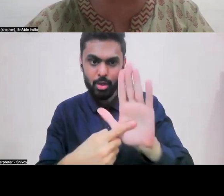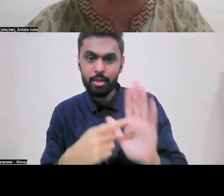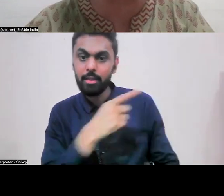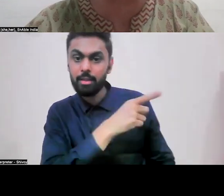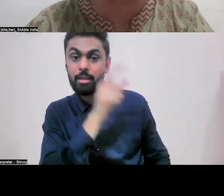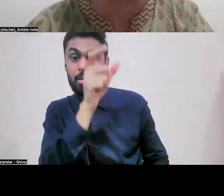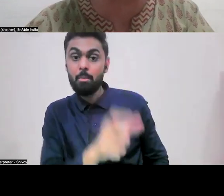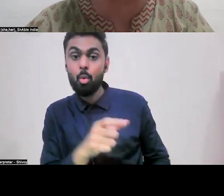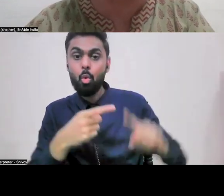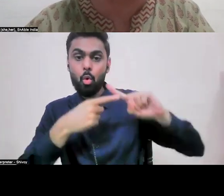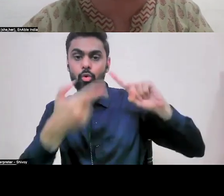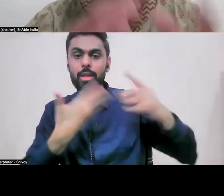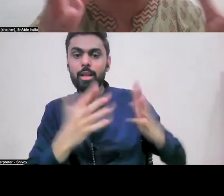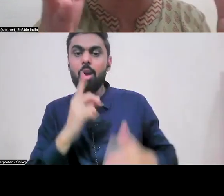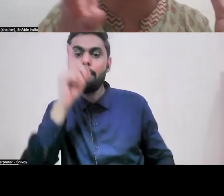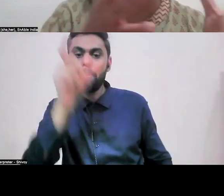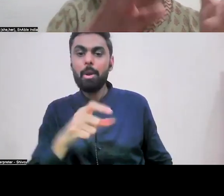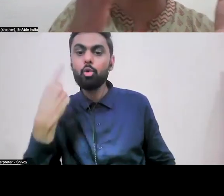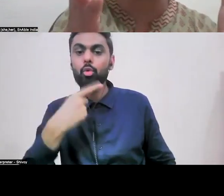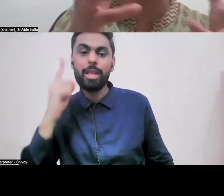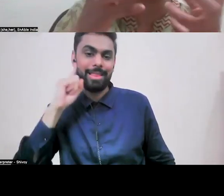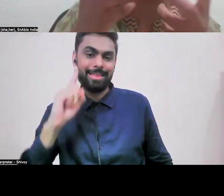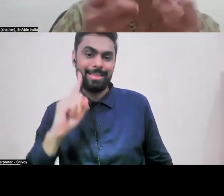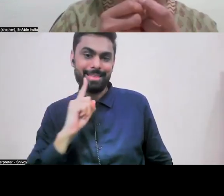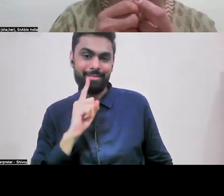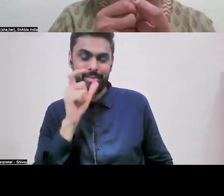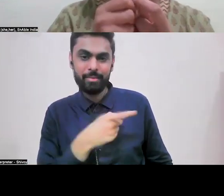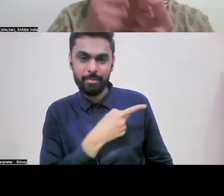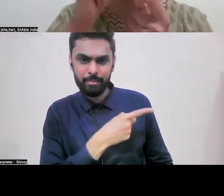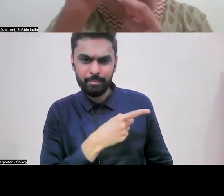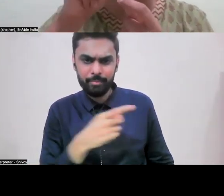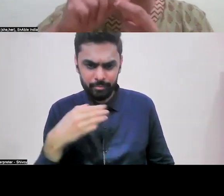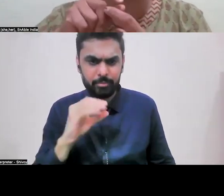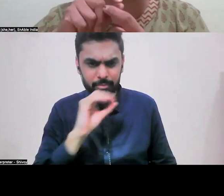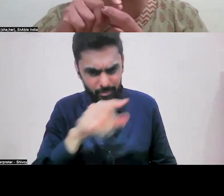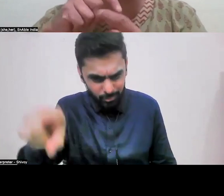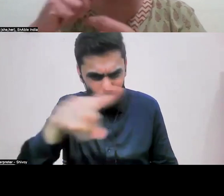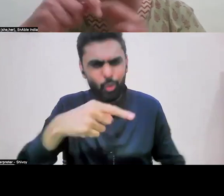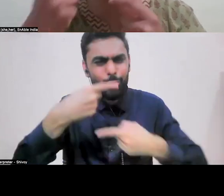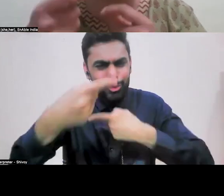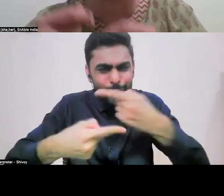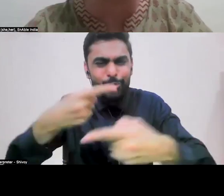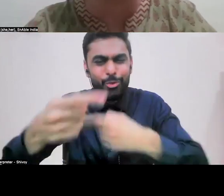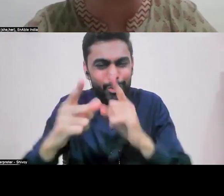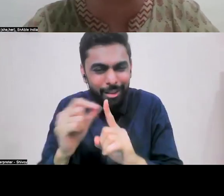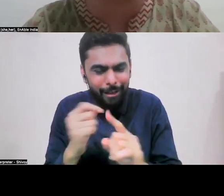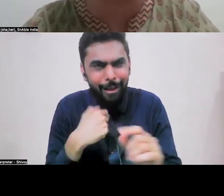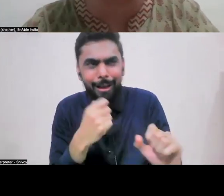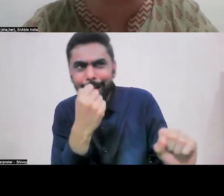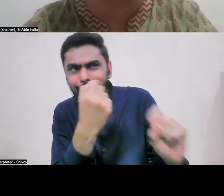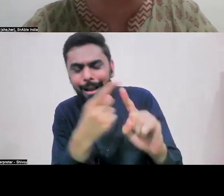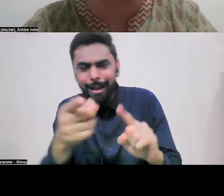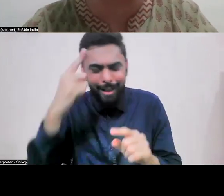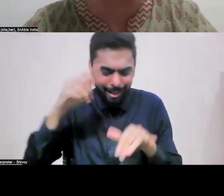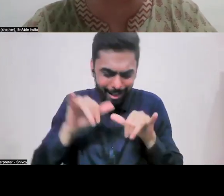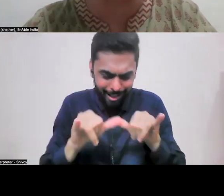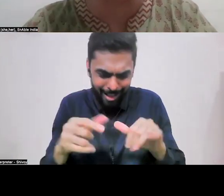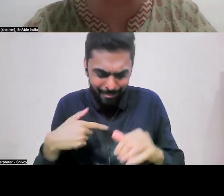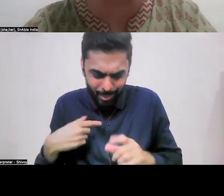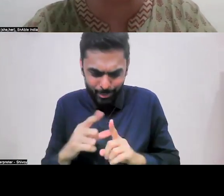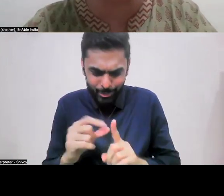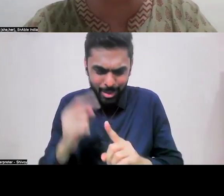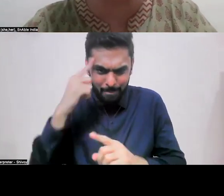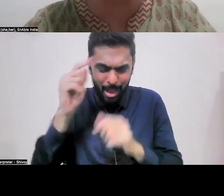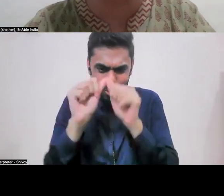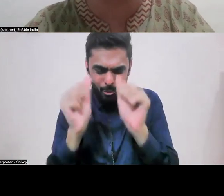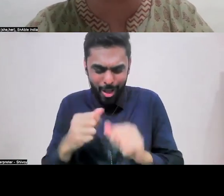role simulations. And I think, by the way, many of you do these kind of things, and I hope you're able to recognize how you've been working on your own the mental models,